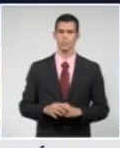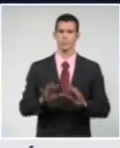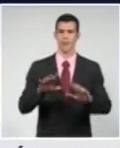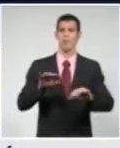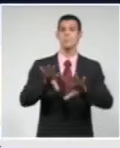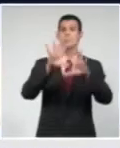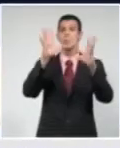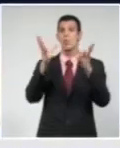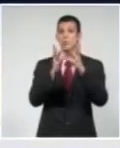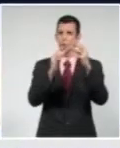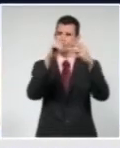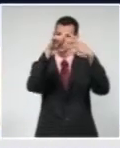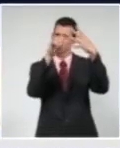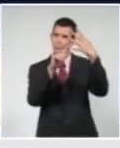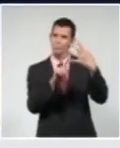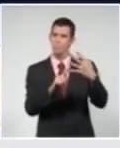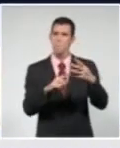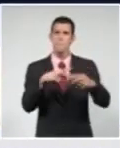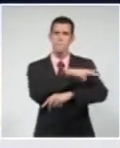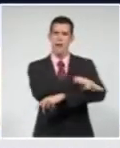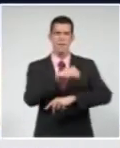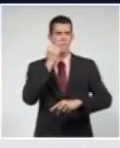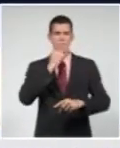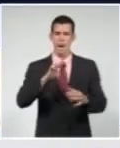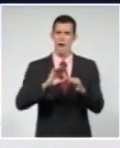pandemic, with